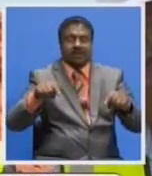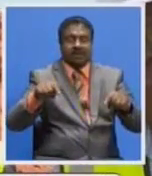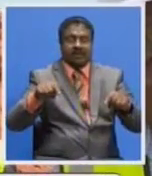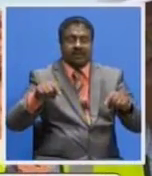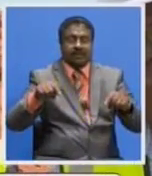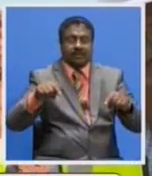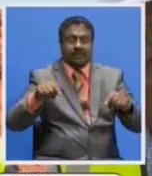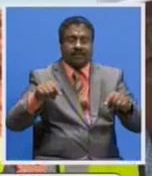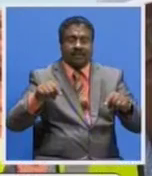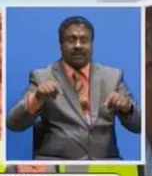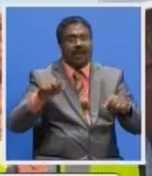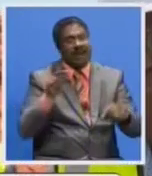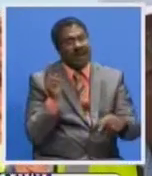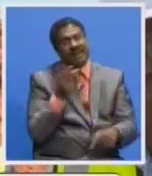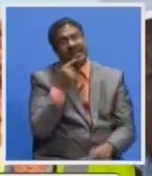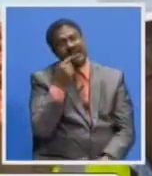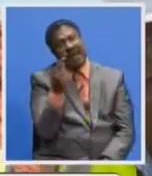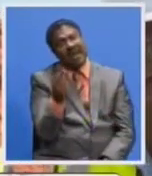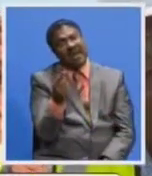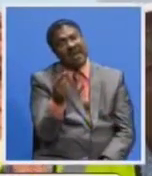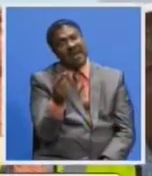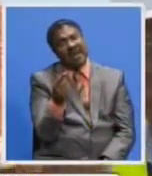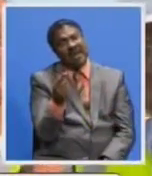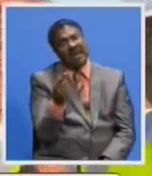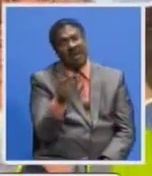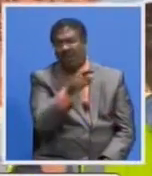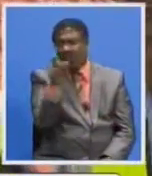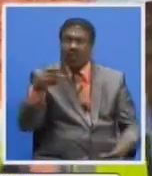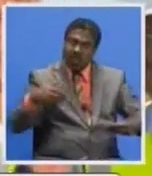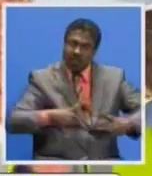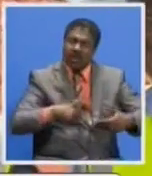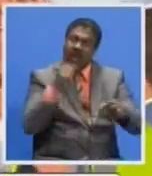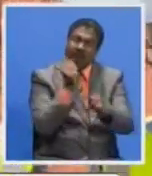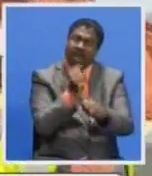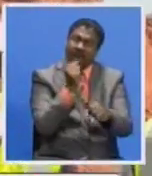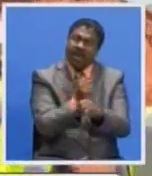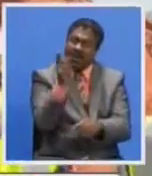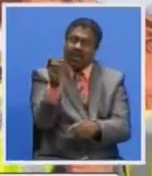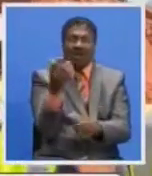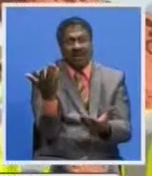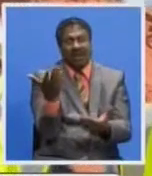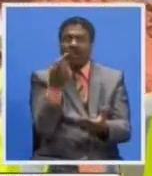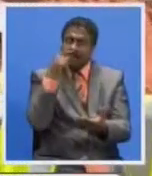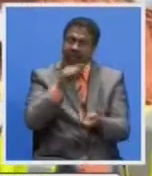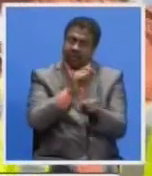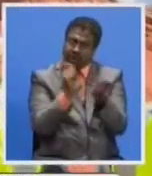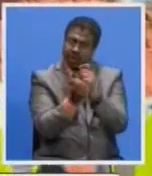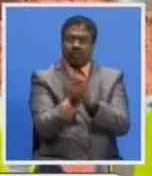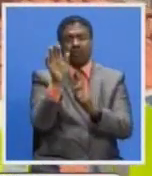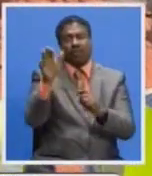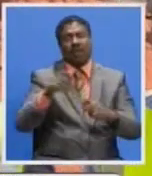saying, what is wrong in the Zambians, like our youths who have been working in here, to be transformed from the